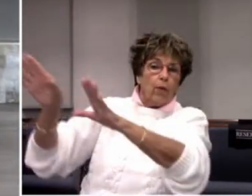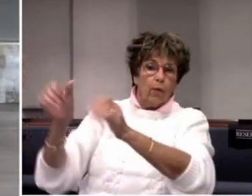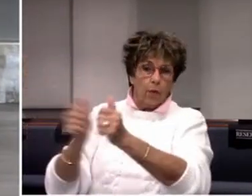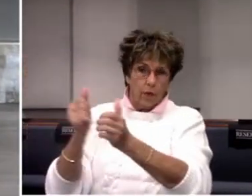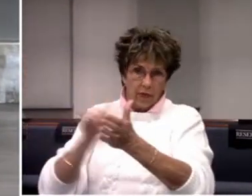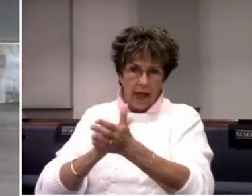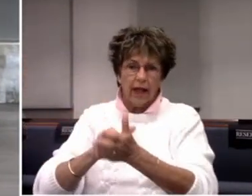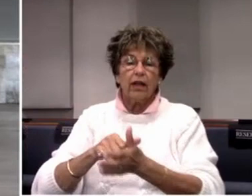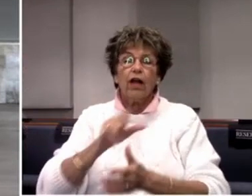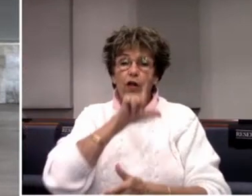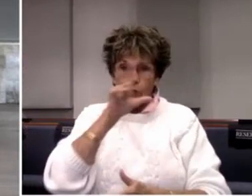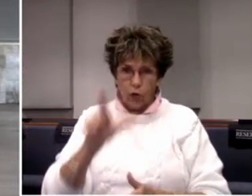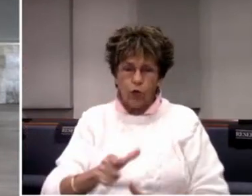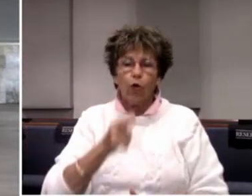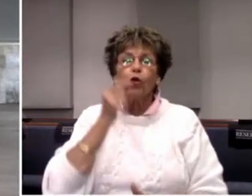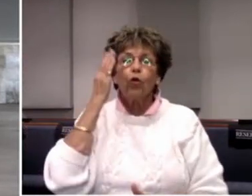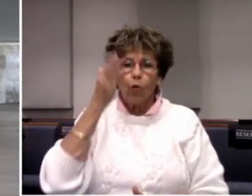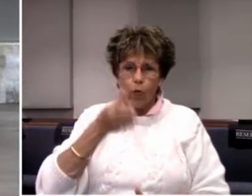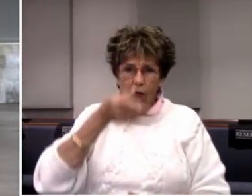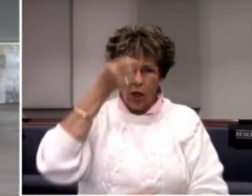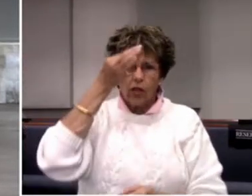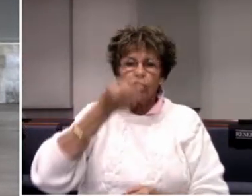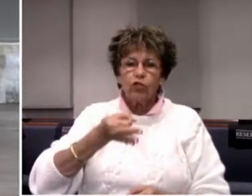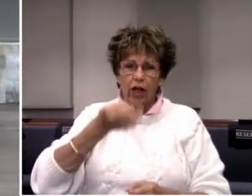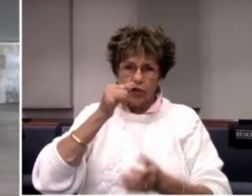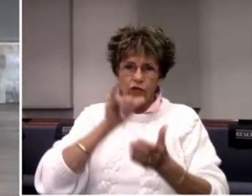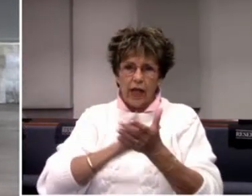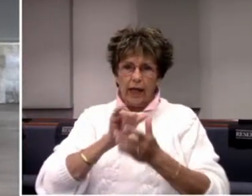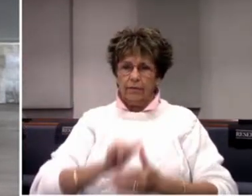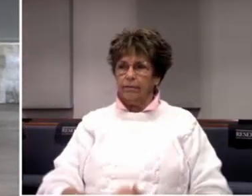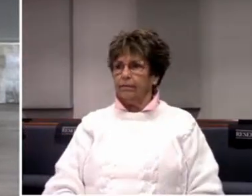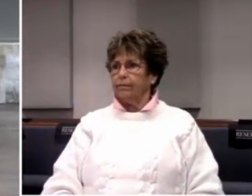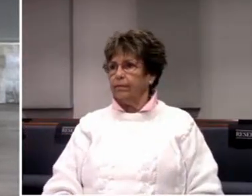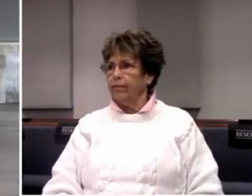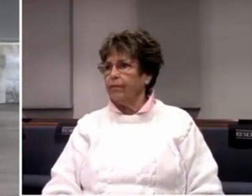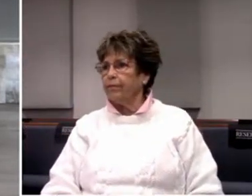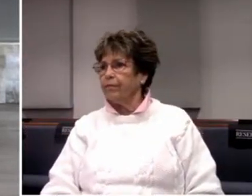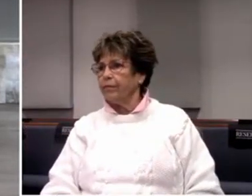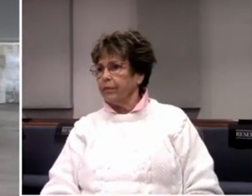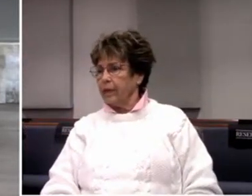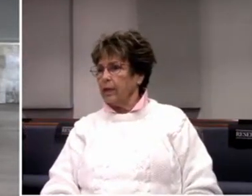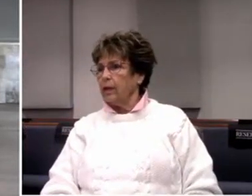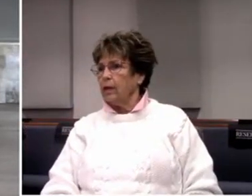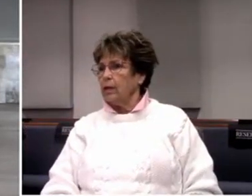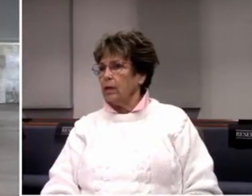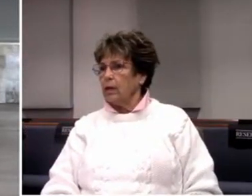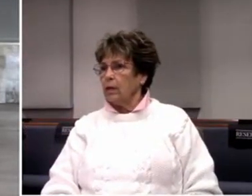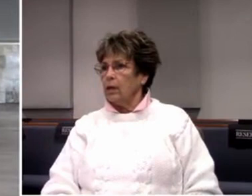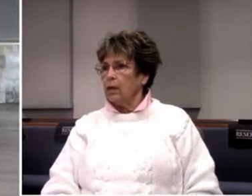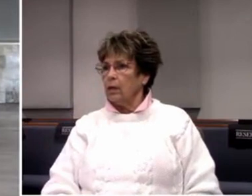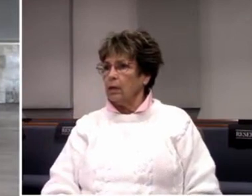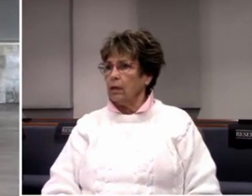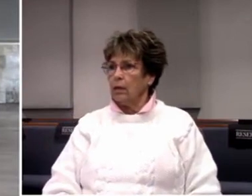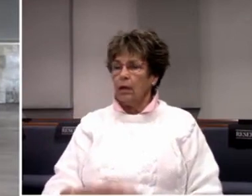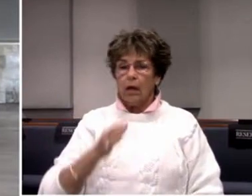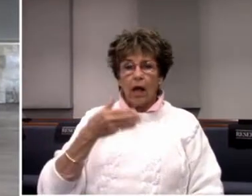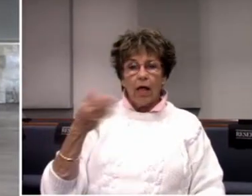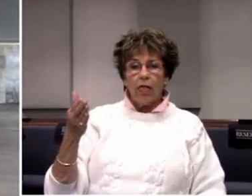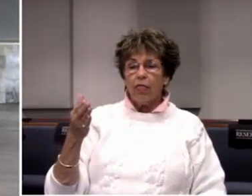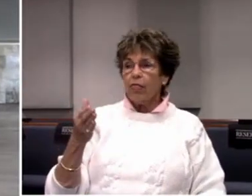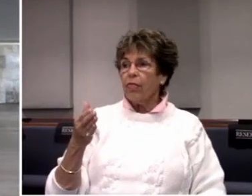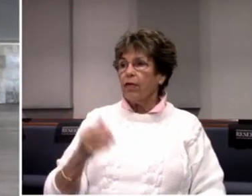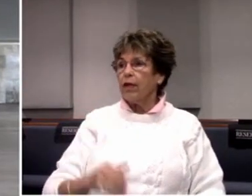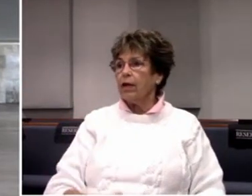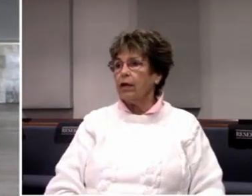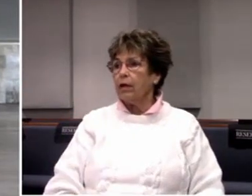do. So I full well love Mary with all my heart. And I'm just like her. There's times I want to kill somebody for what